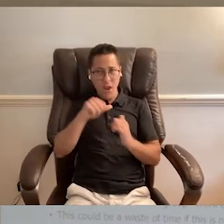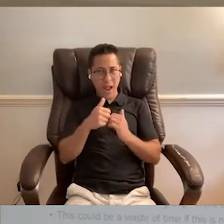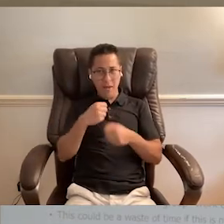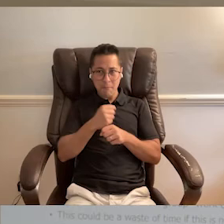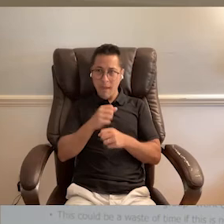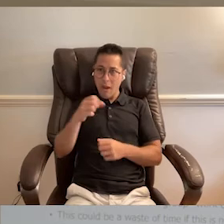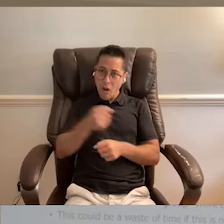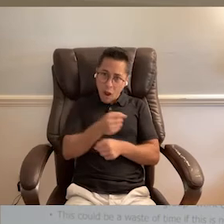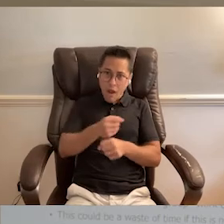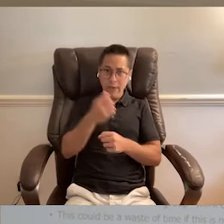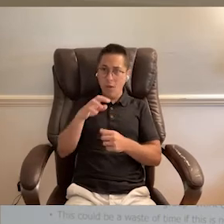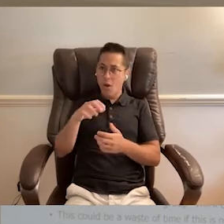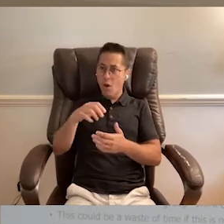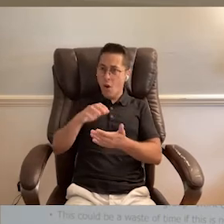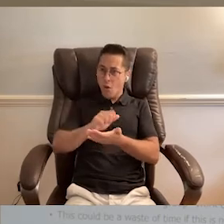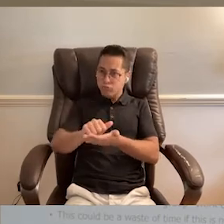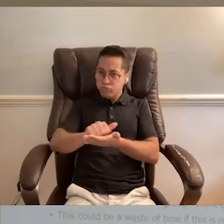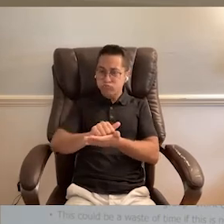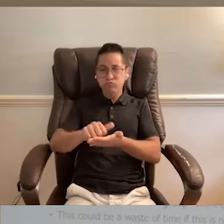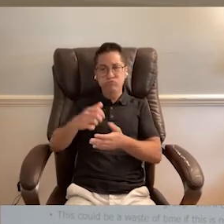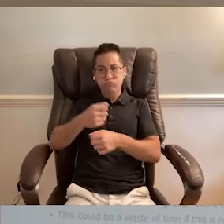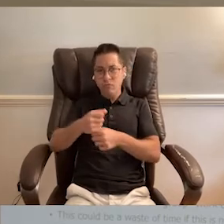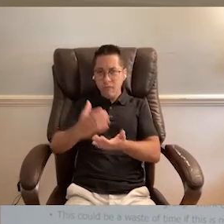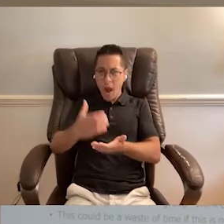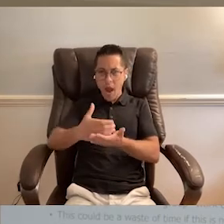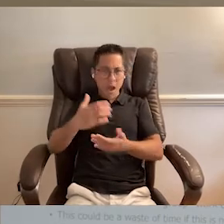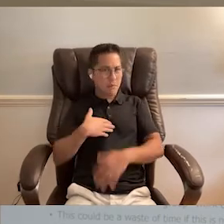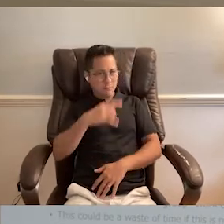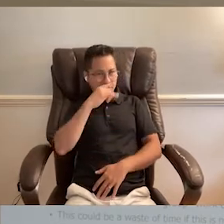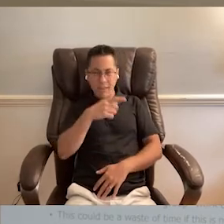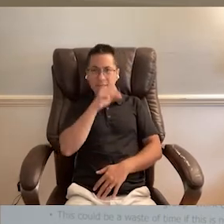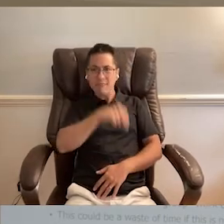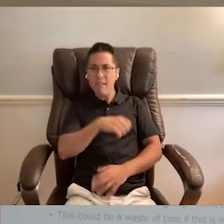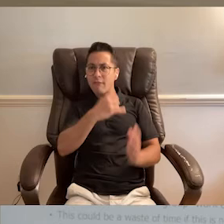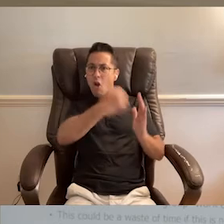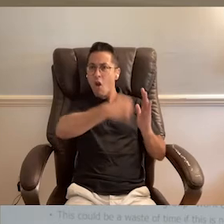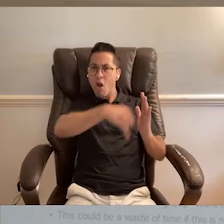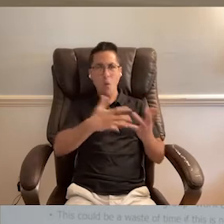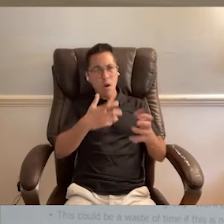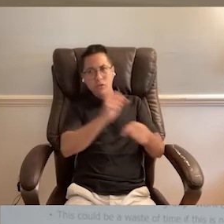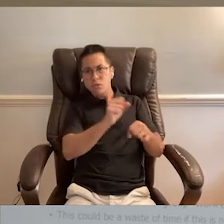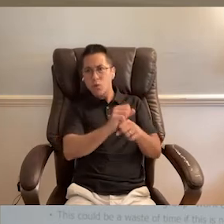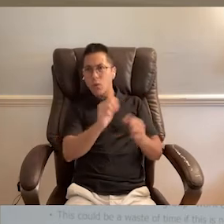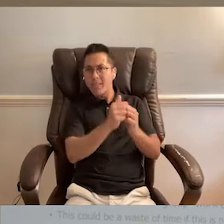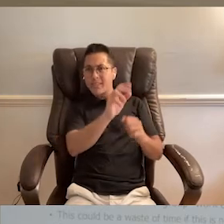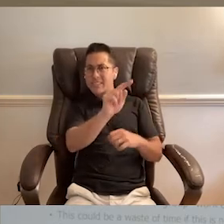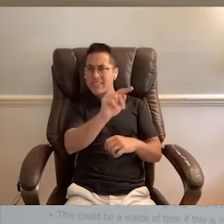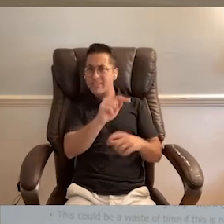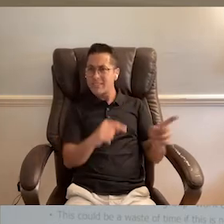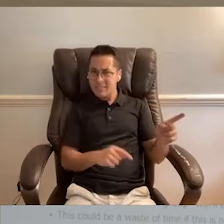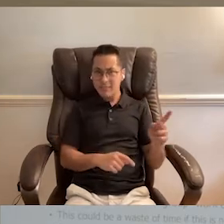coffee cups, or, you know, my child is into the arts and wants to work in television. And so we had to fight